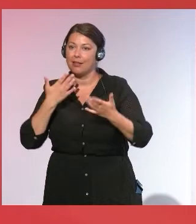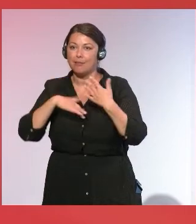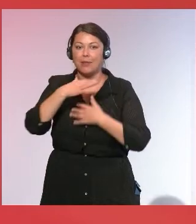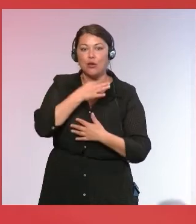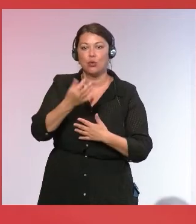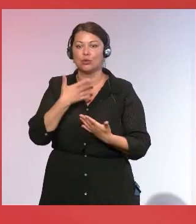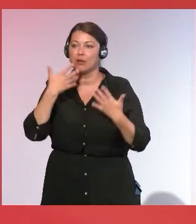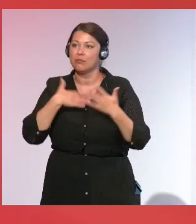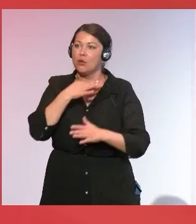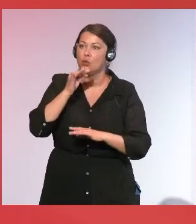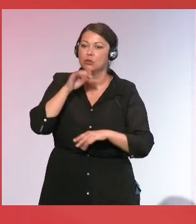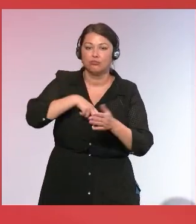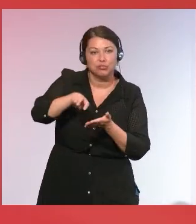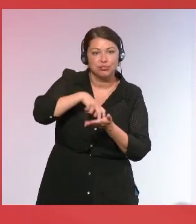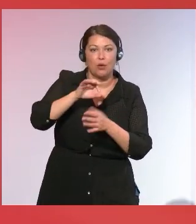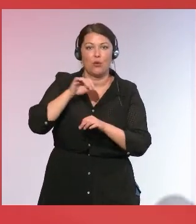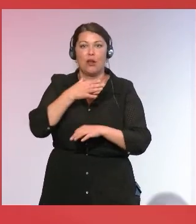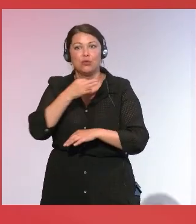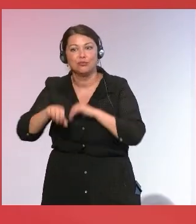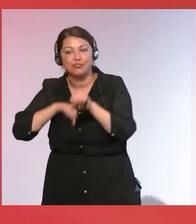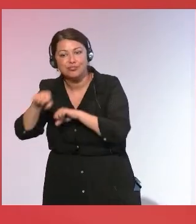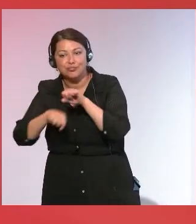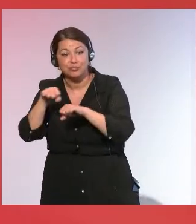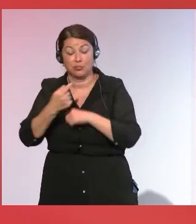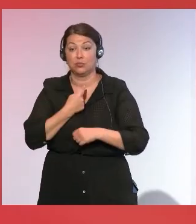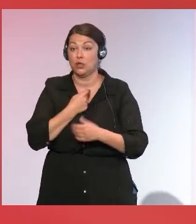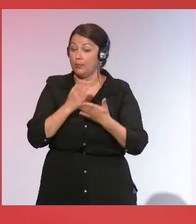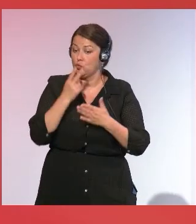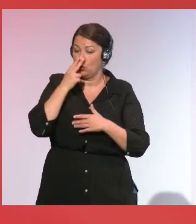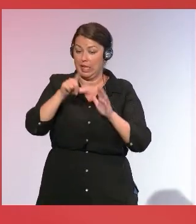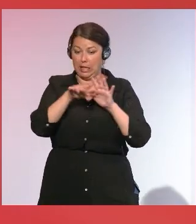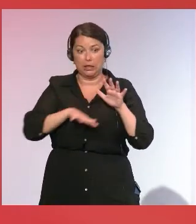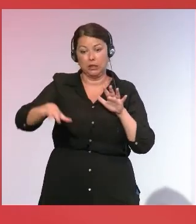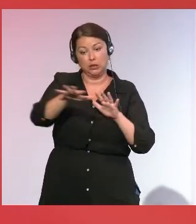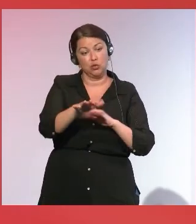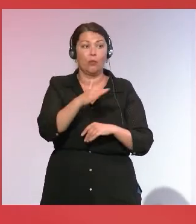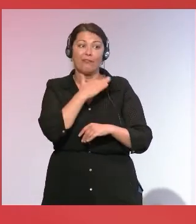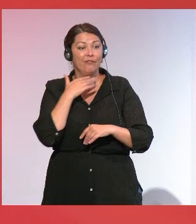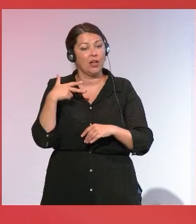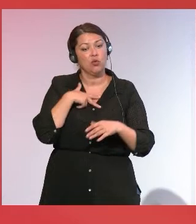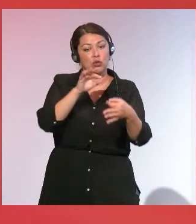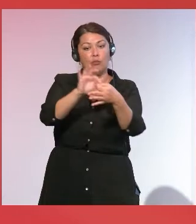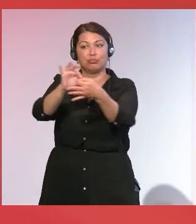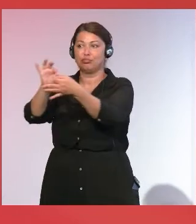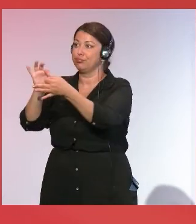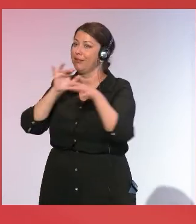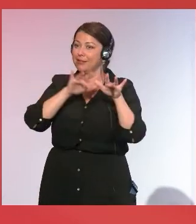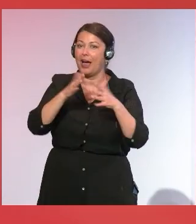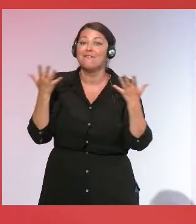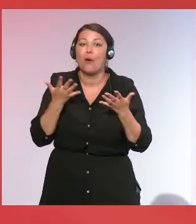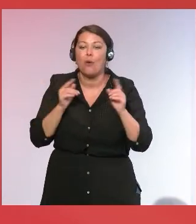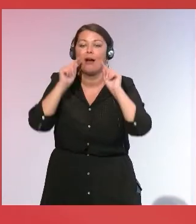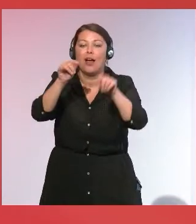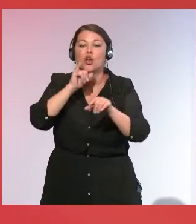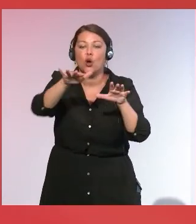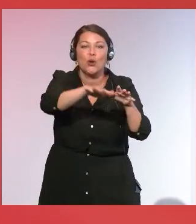in Linz, they will be talking to each other, a lot of social contacts in green spaces. But again, things to watch